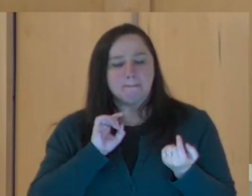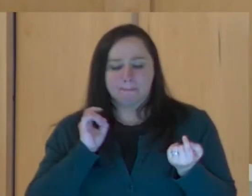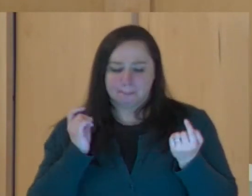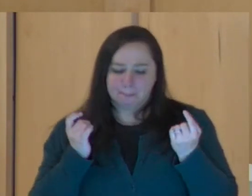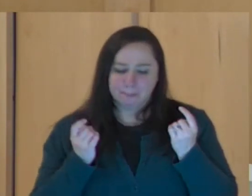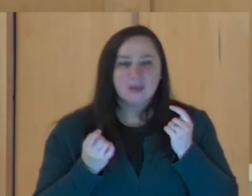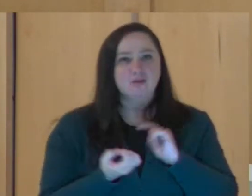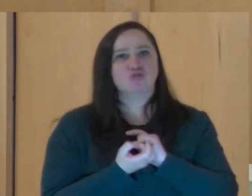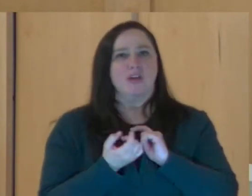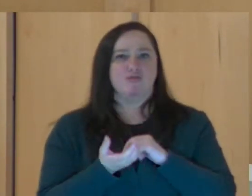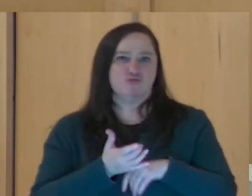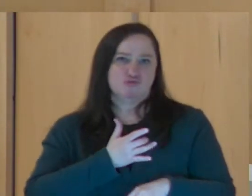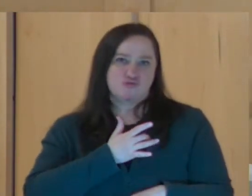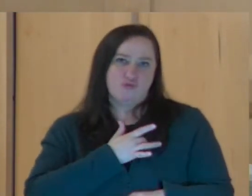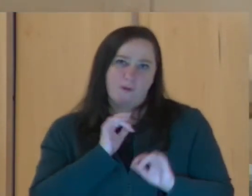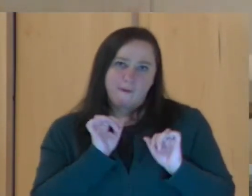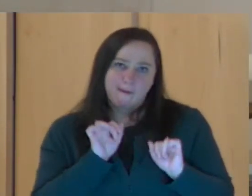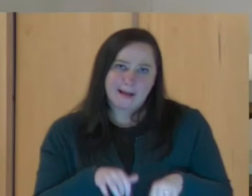change our hearts.